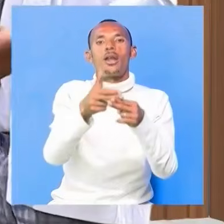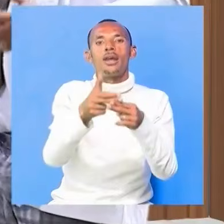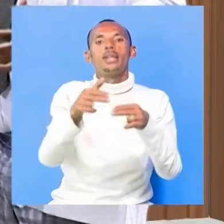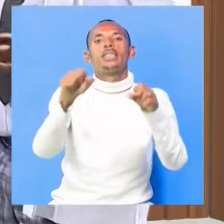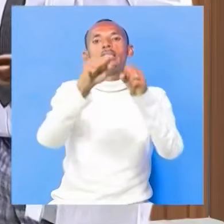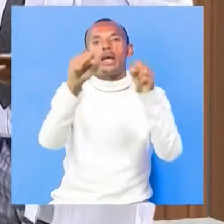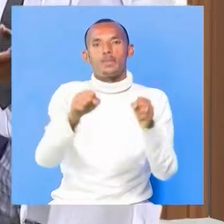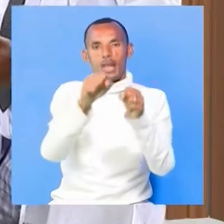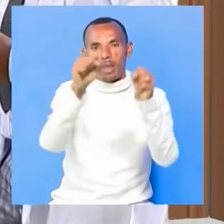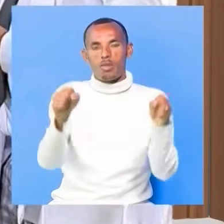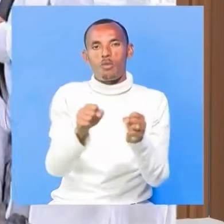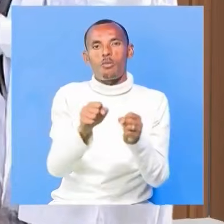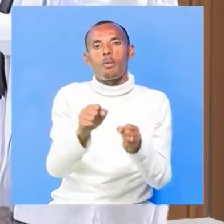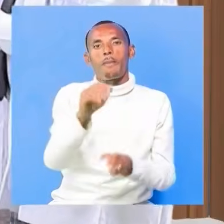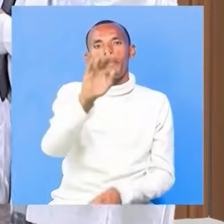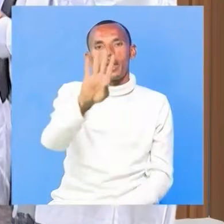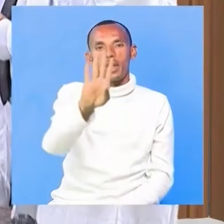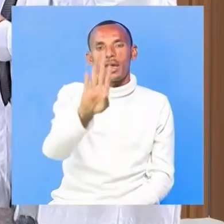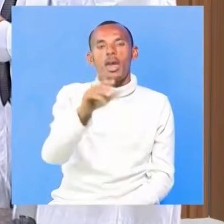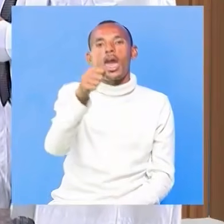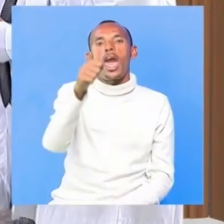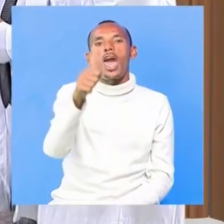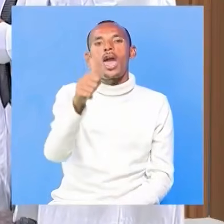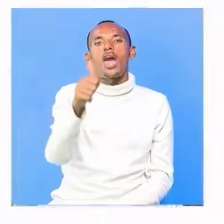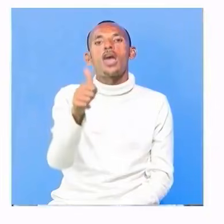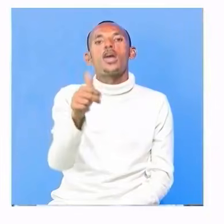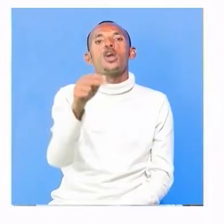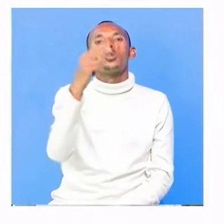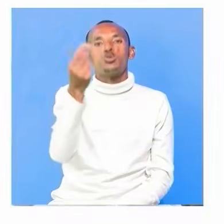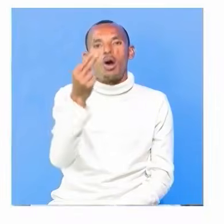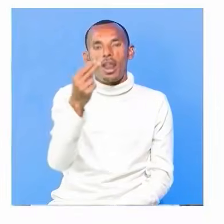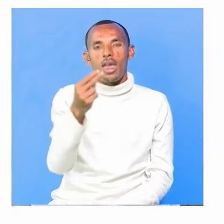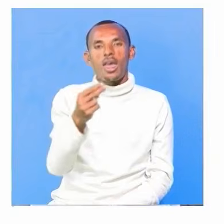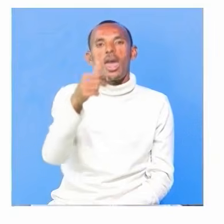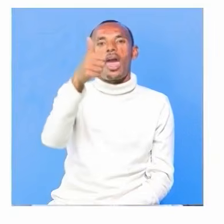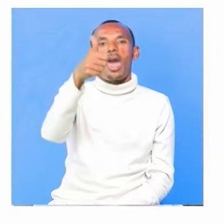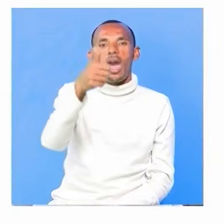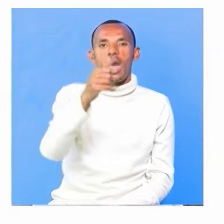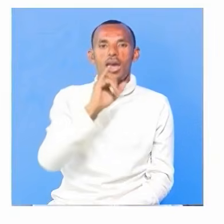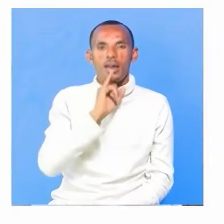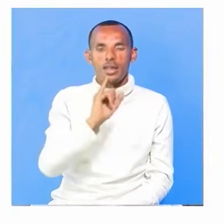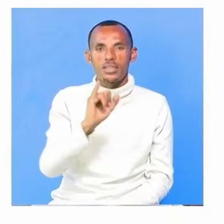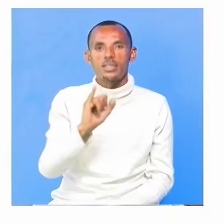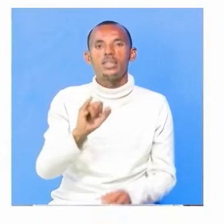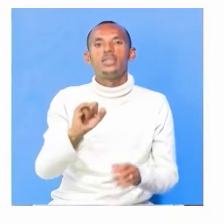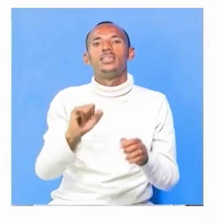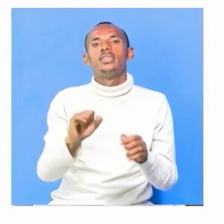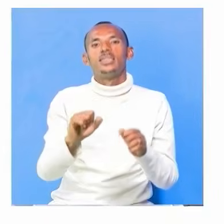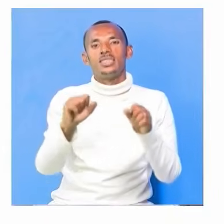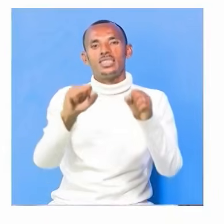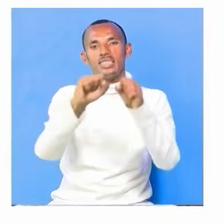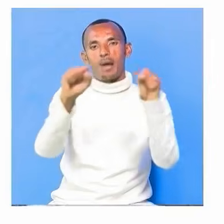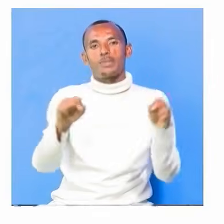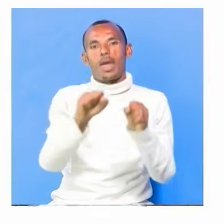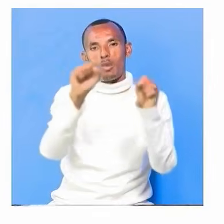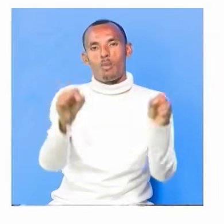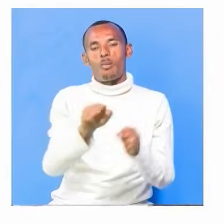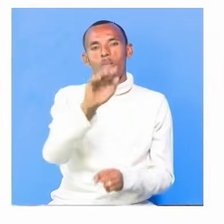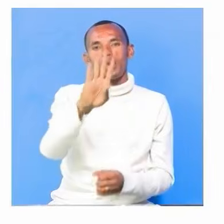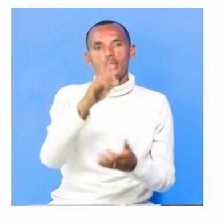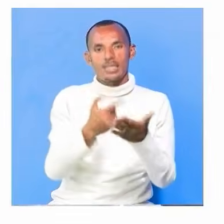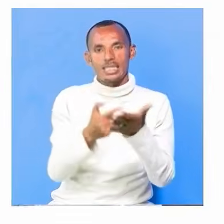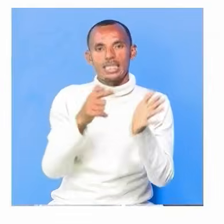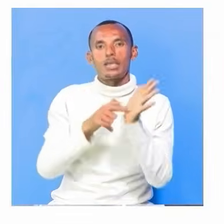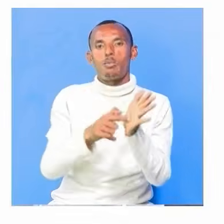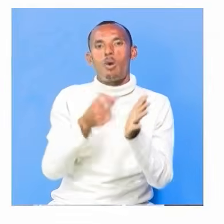the subset of B, and it is usually denoted by A is the subset of B. Okay,